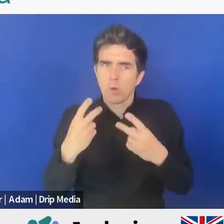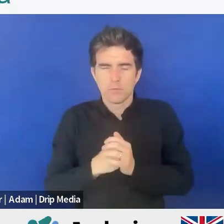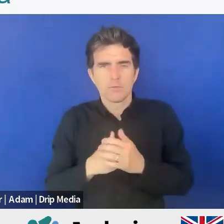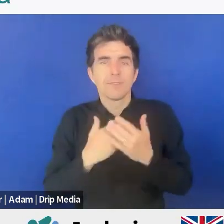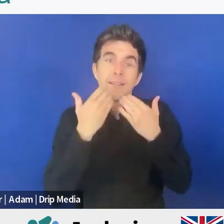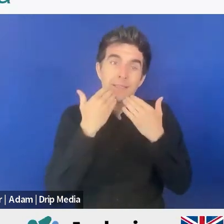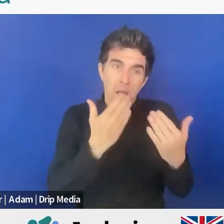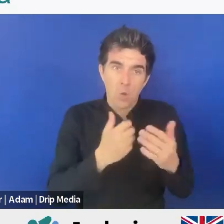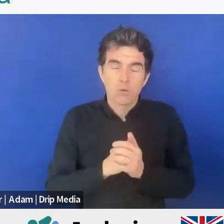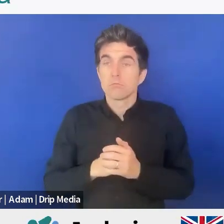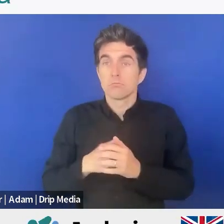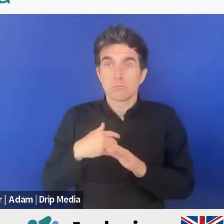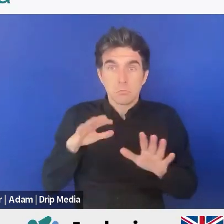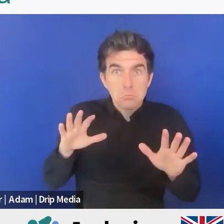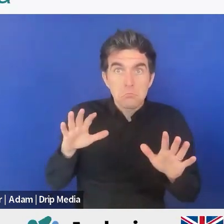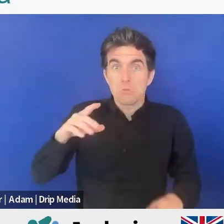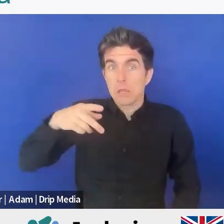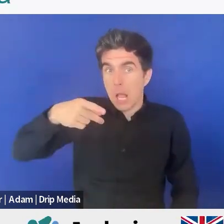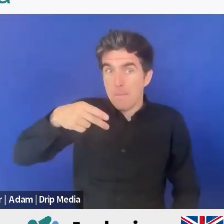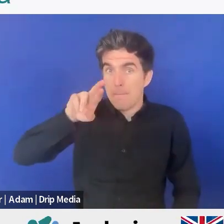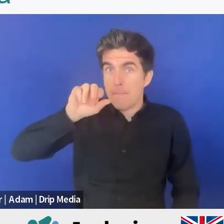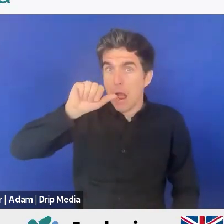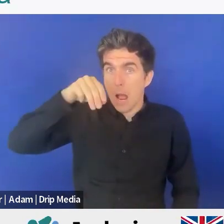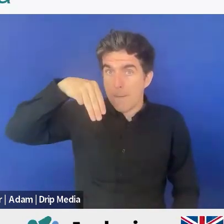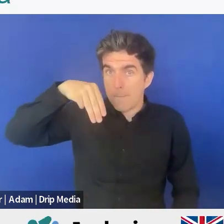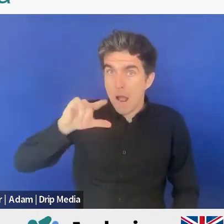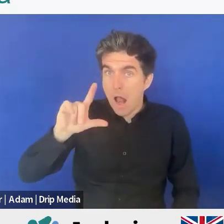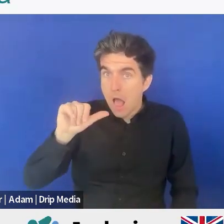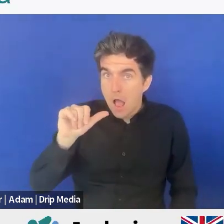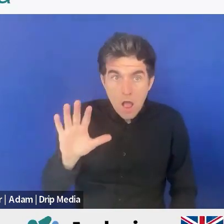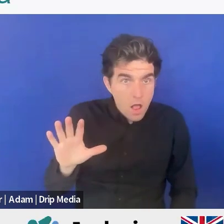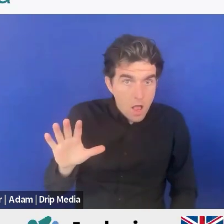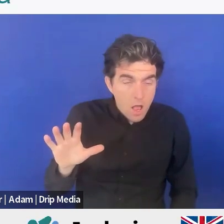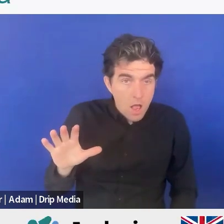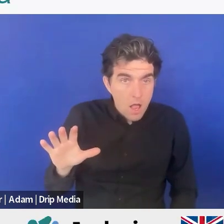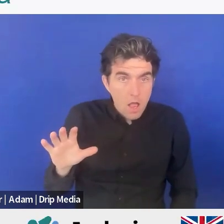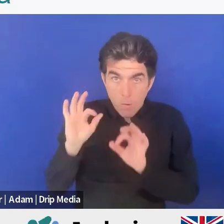come back and maybe take the question about what were the main takeaway for you?